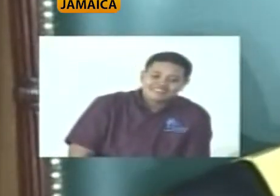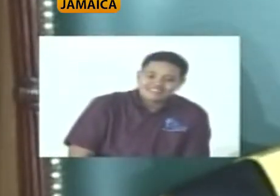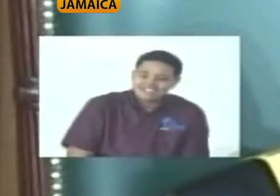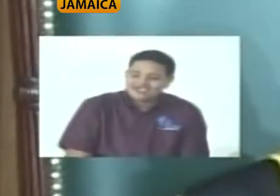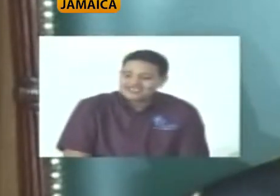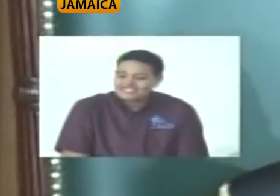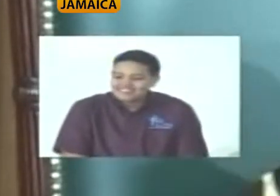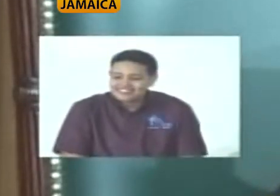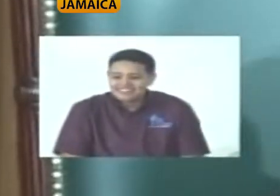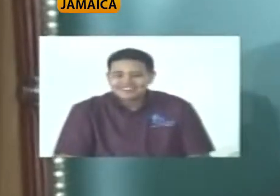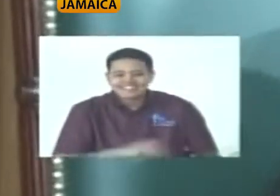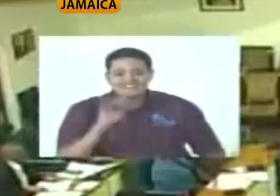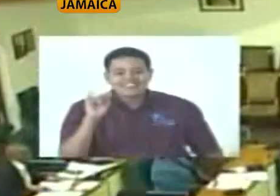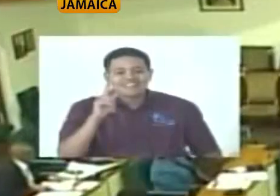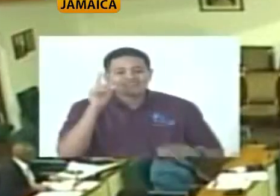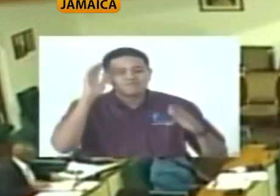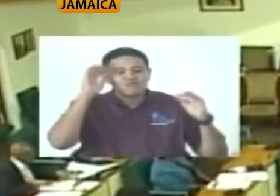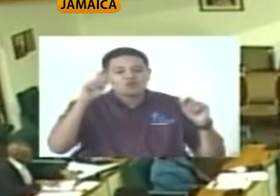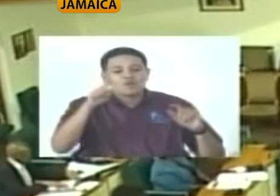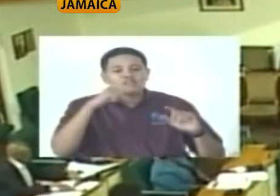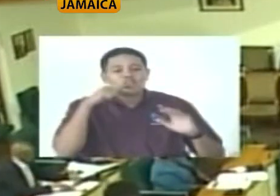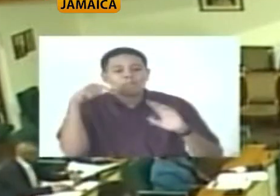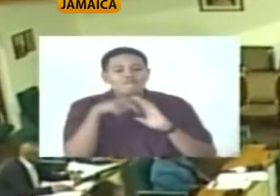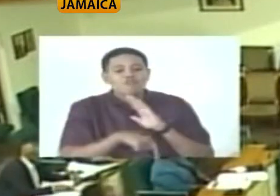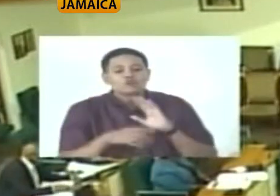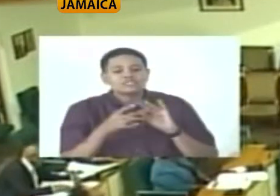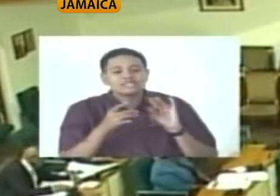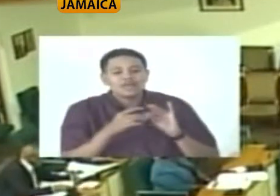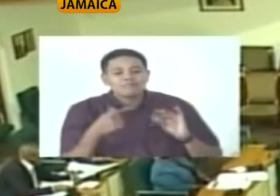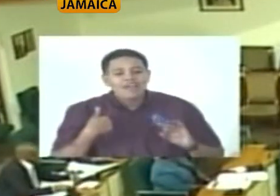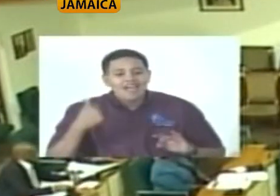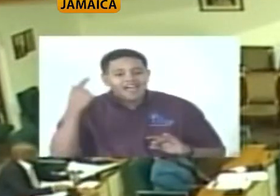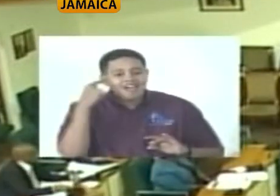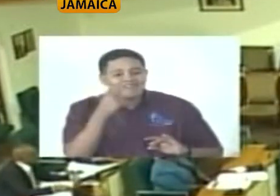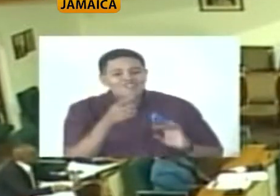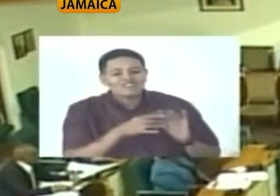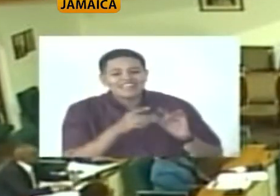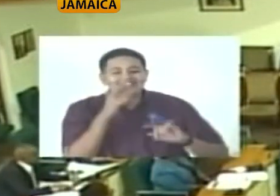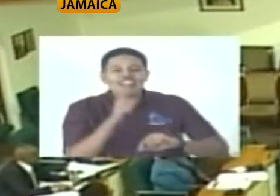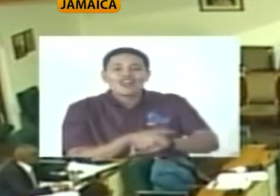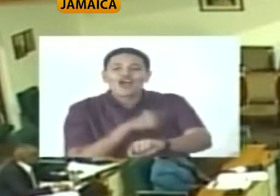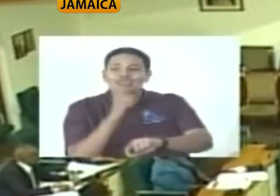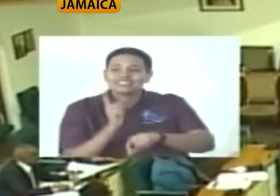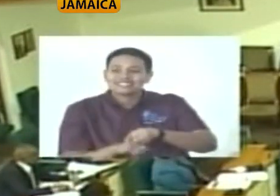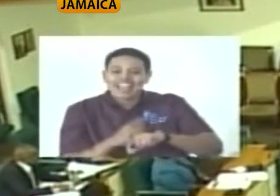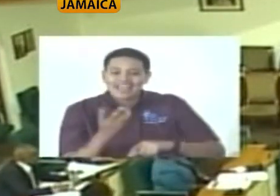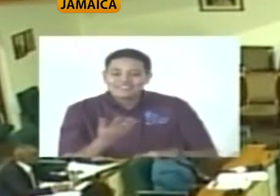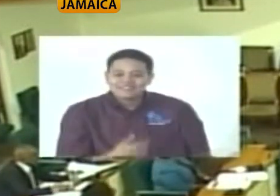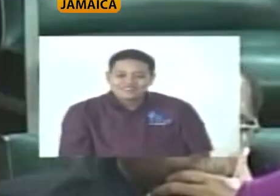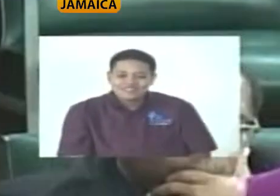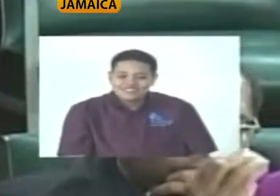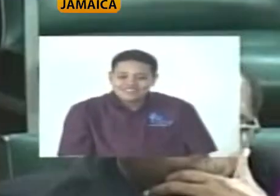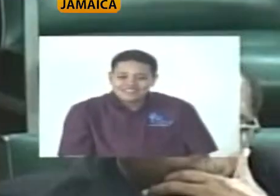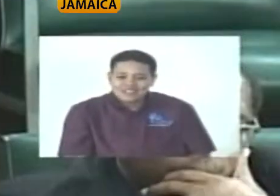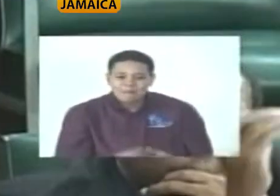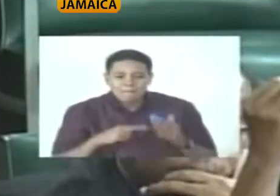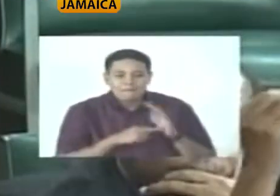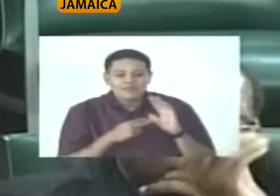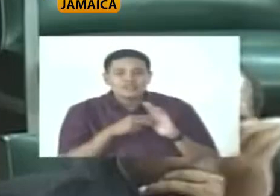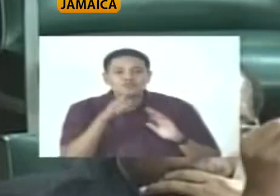Mr. President, that is one of the most profound statements that I've heard you make in a long time. But it means